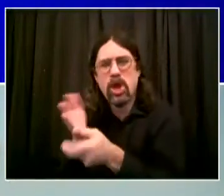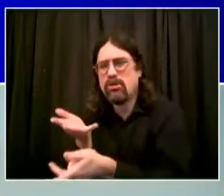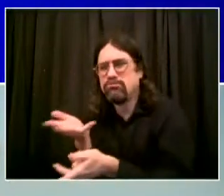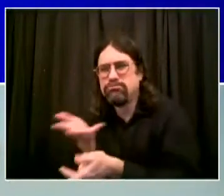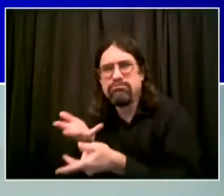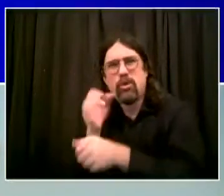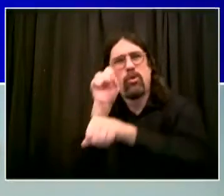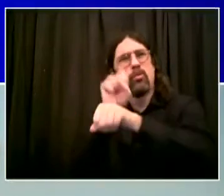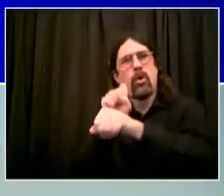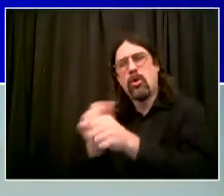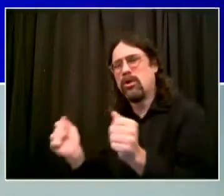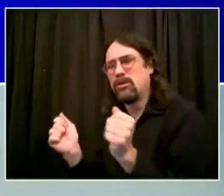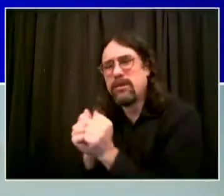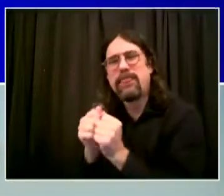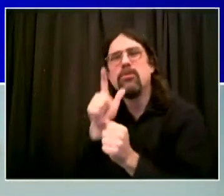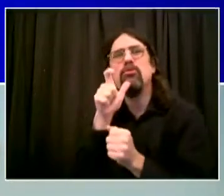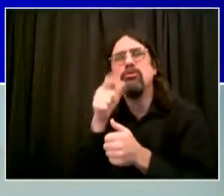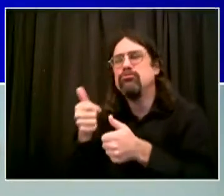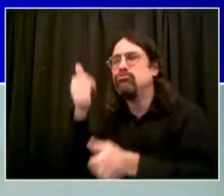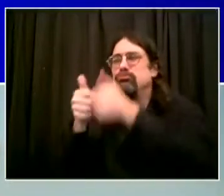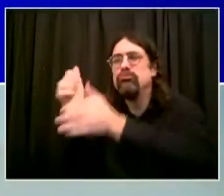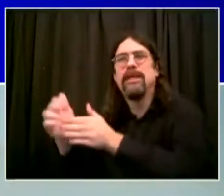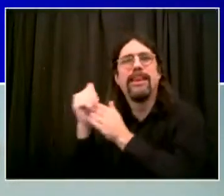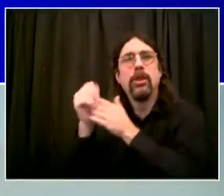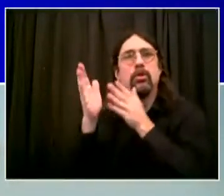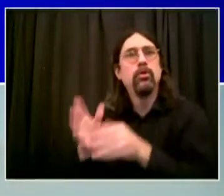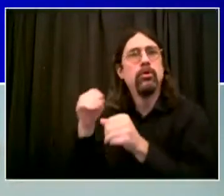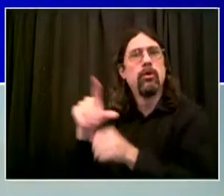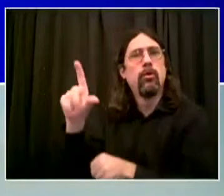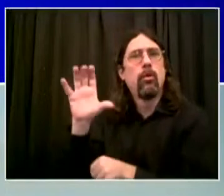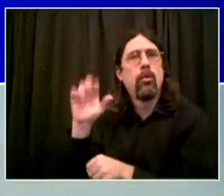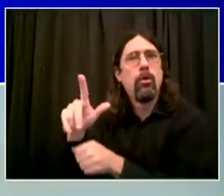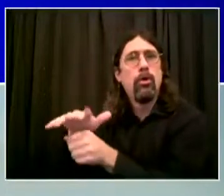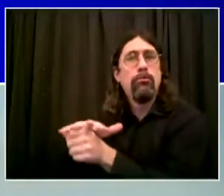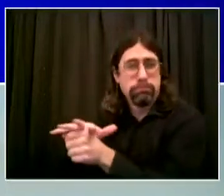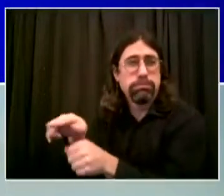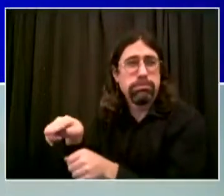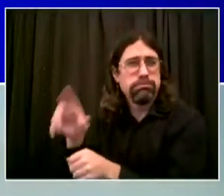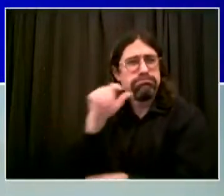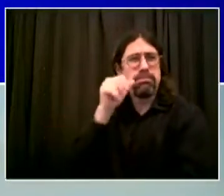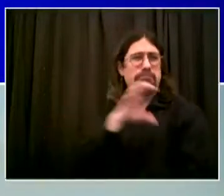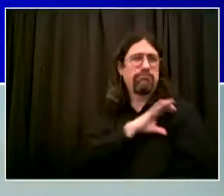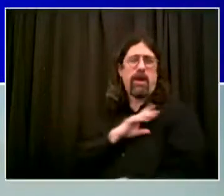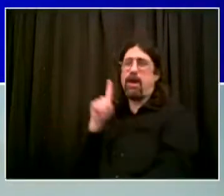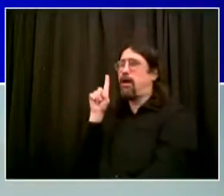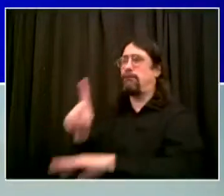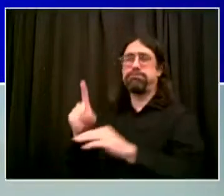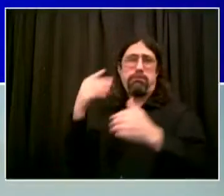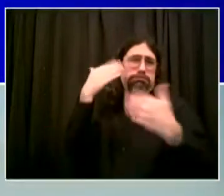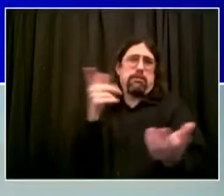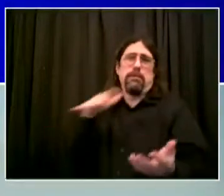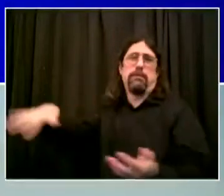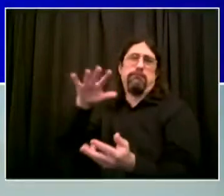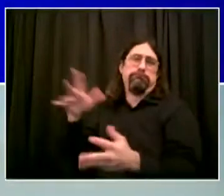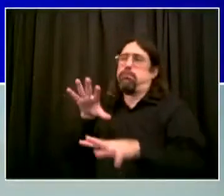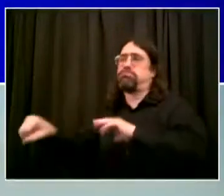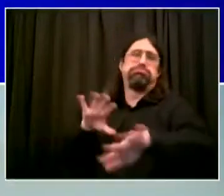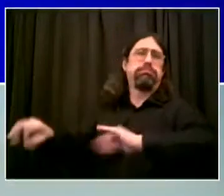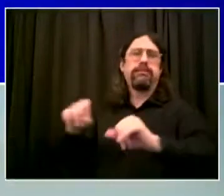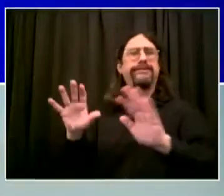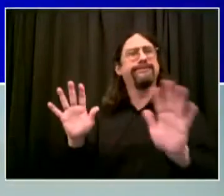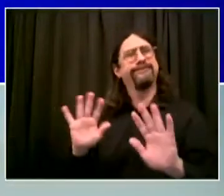of one of the changes we're going to make, I'm announcing today a change in how we select